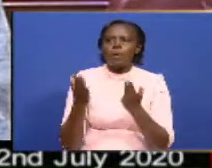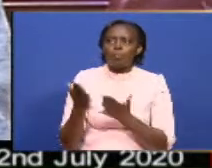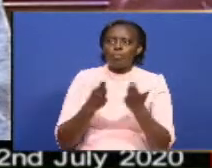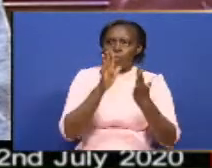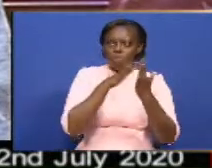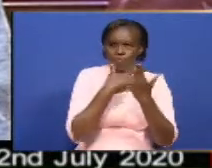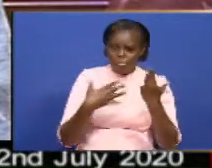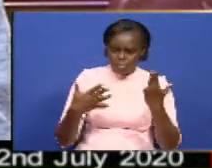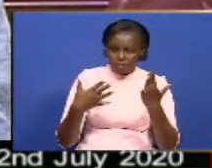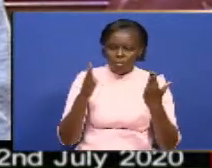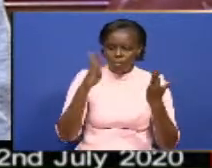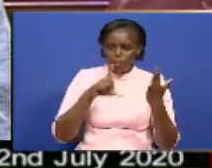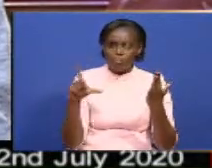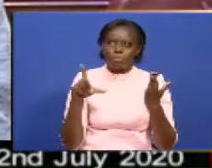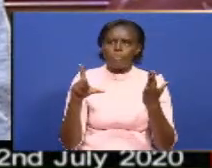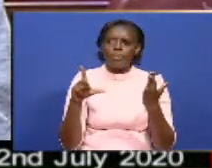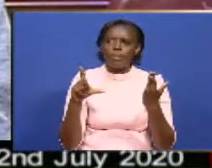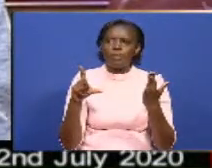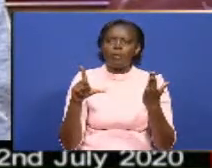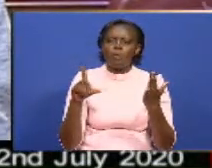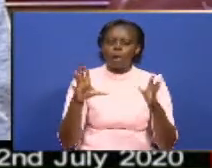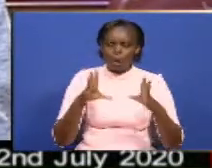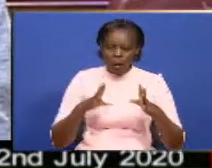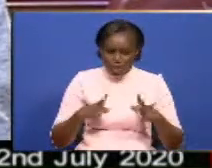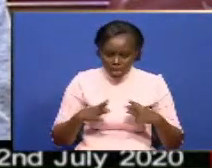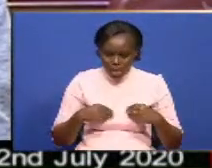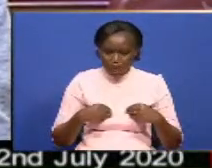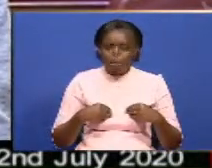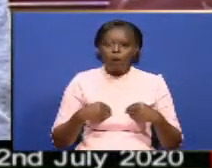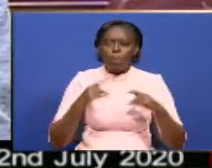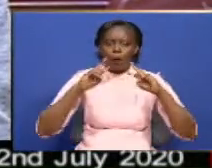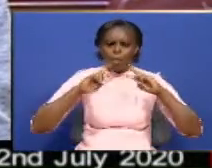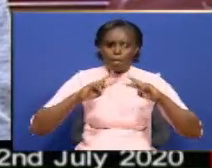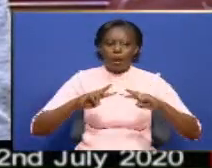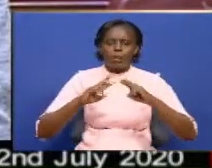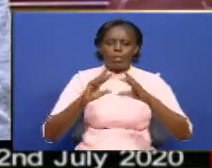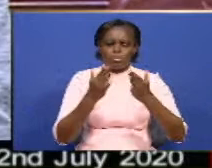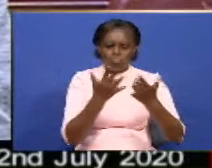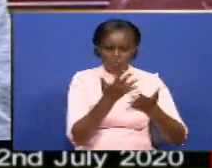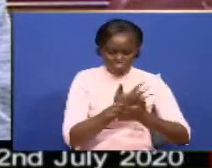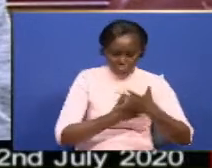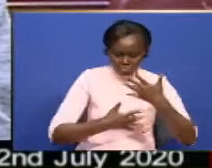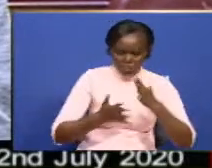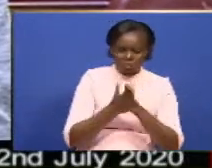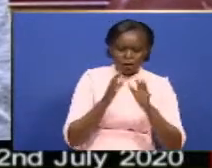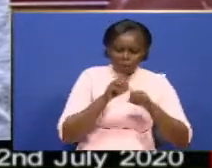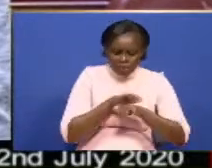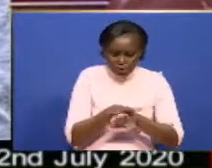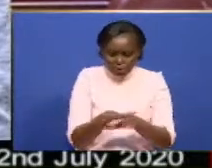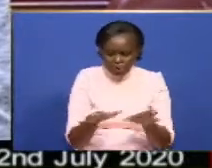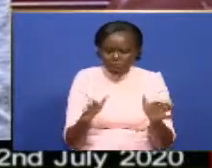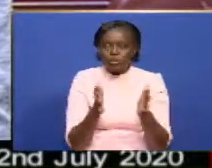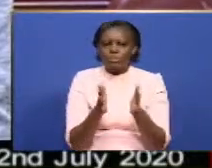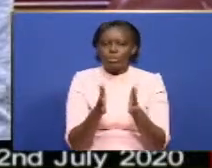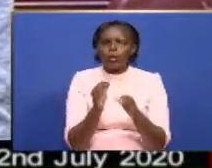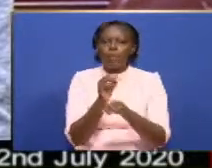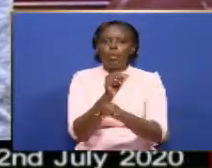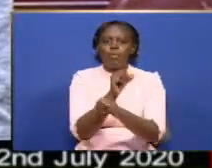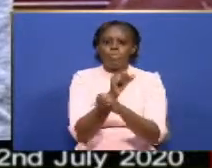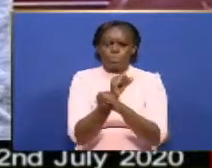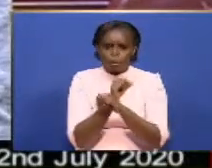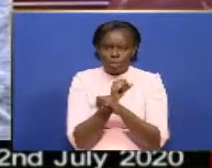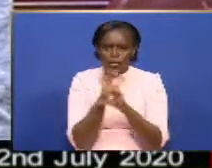framework with the bill to allow not only peaceful coexistence, integration, and the protection